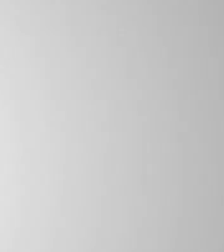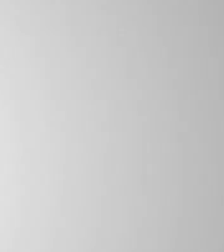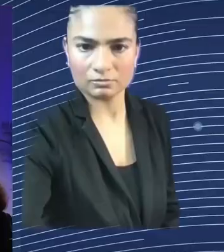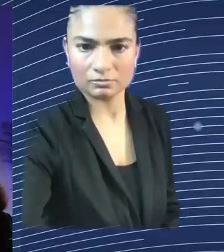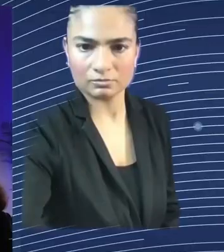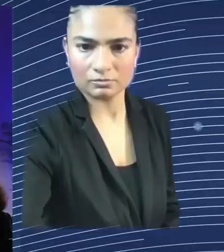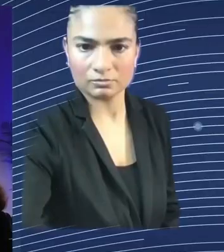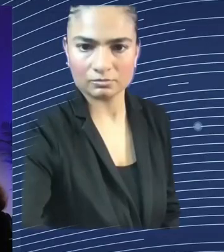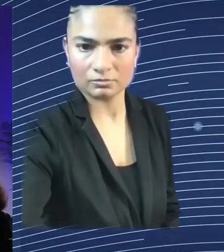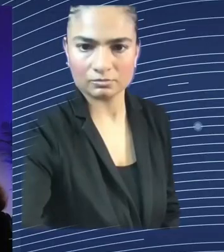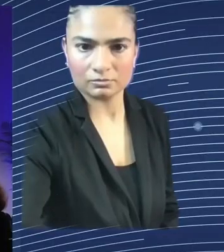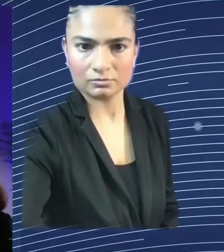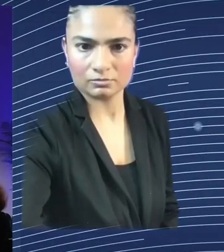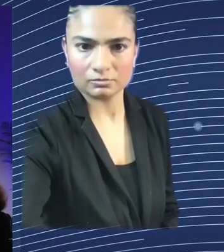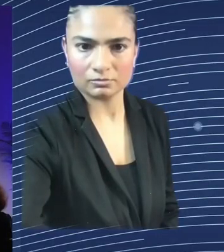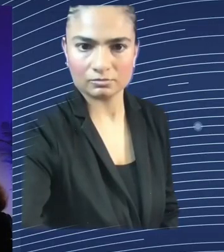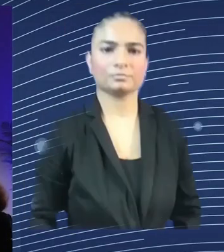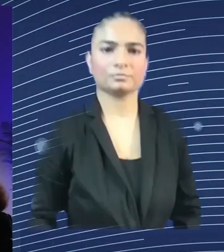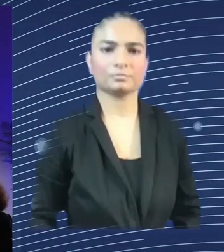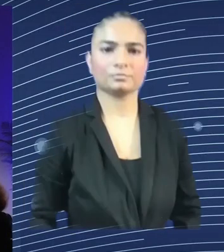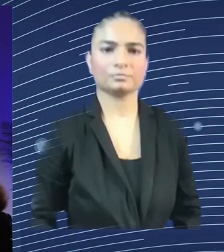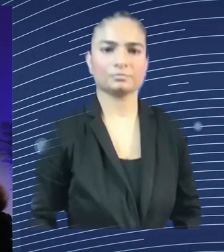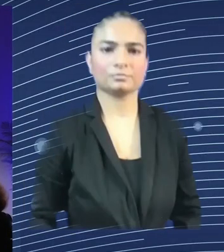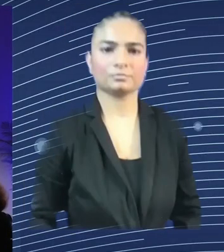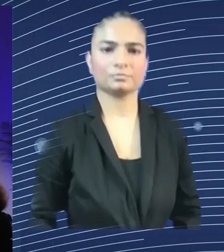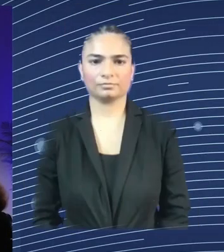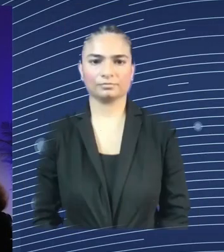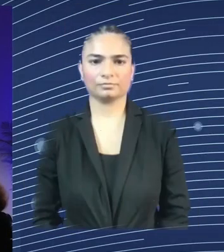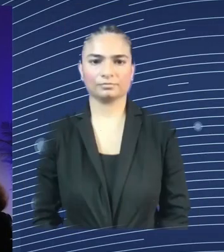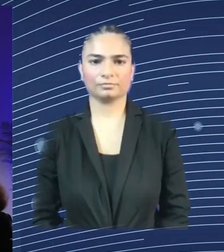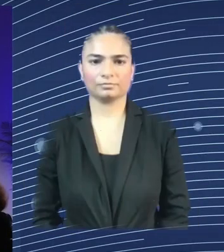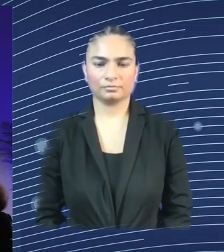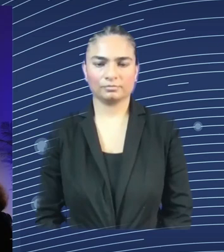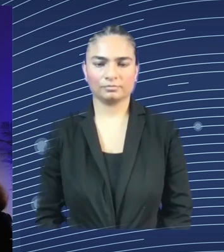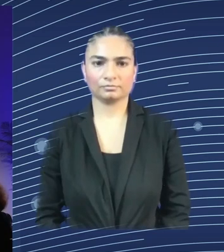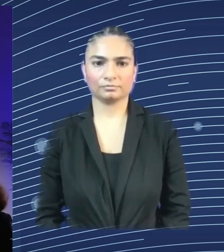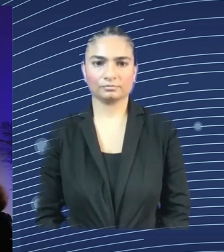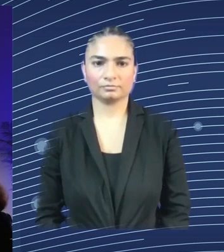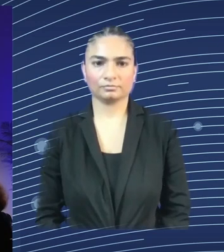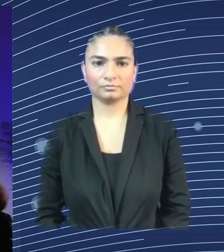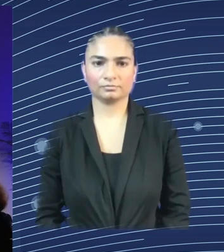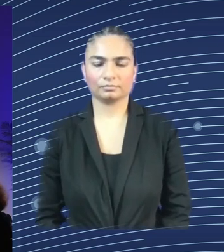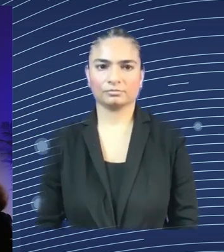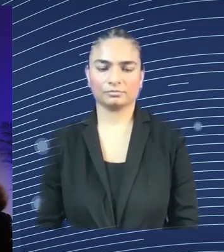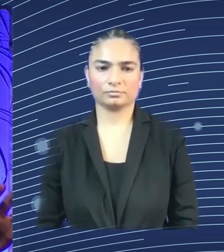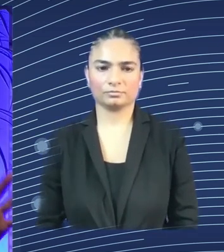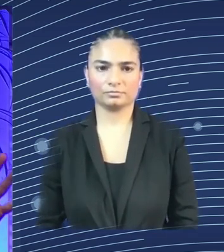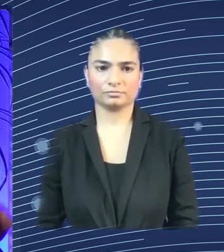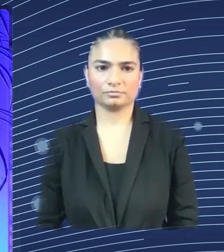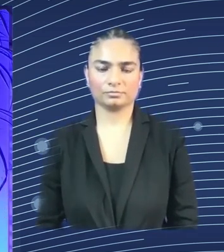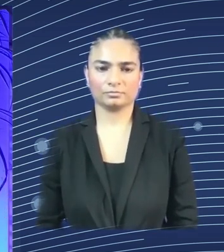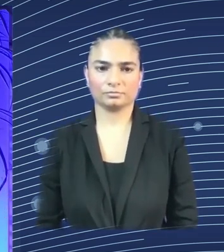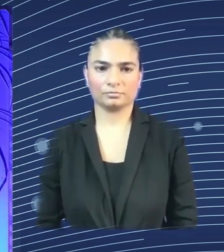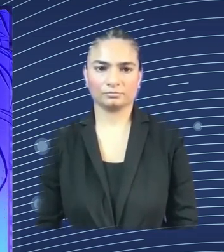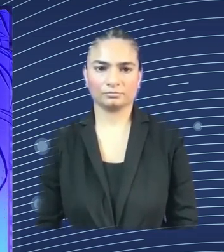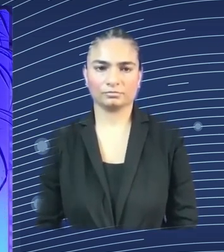I'm pretty sure many of you are familiar, at least with a few social economy enterprises. An example, and excuse my French, it's not